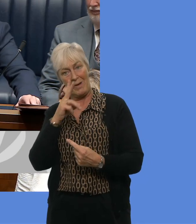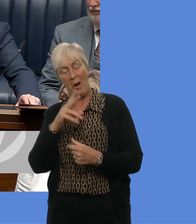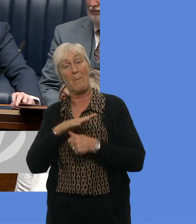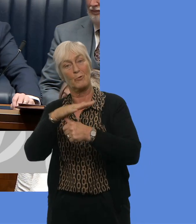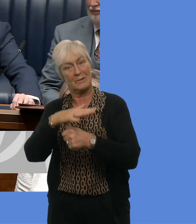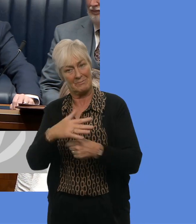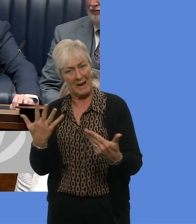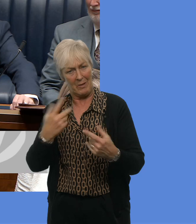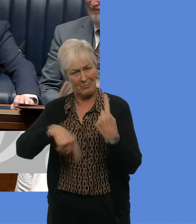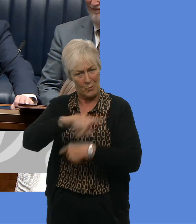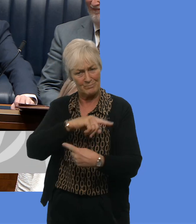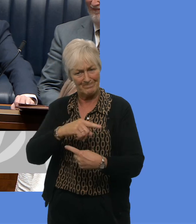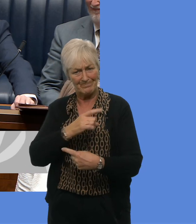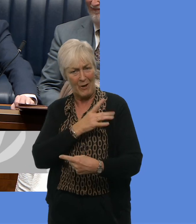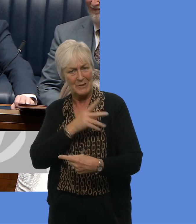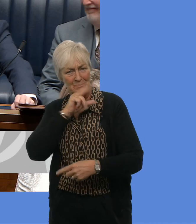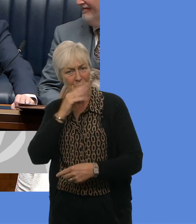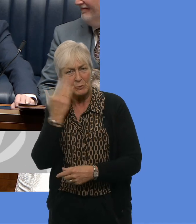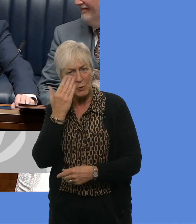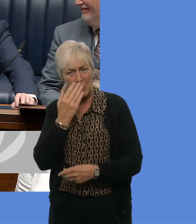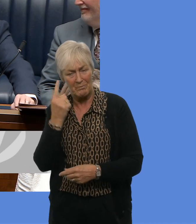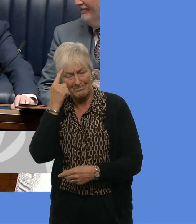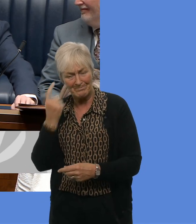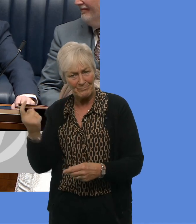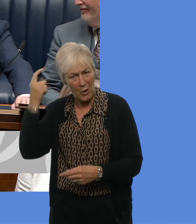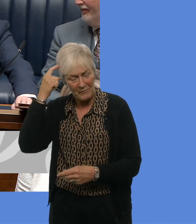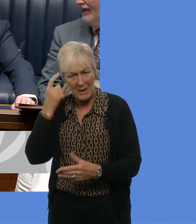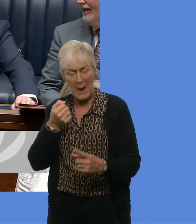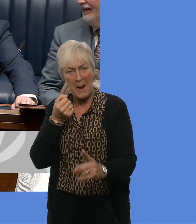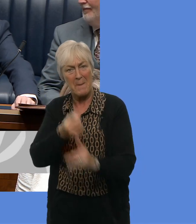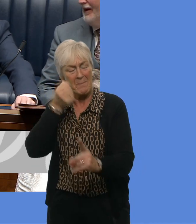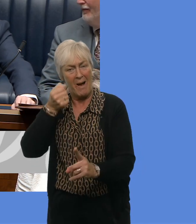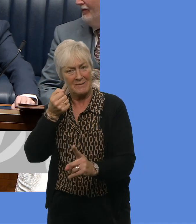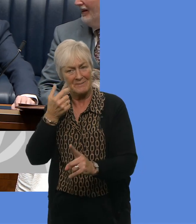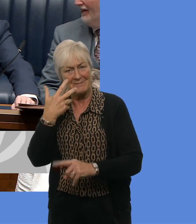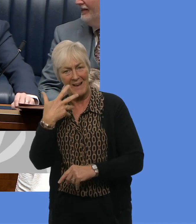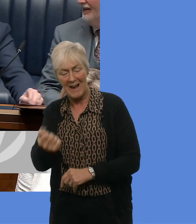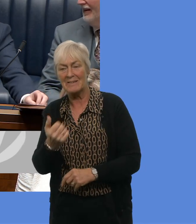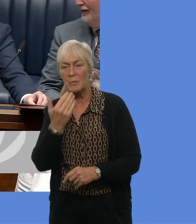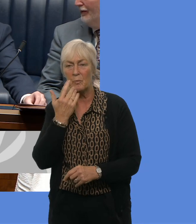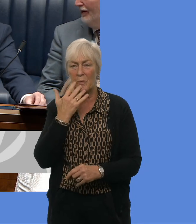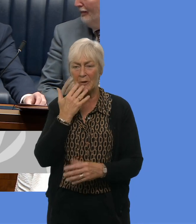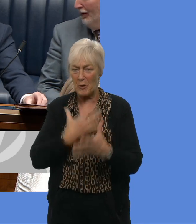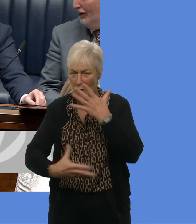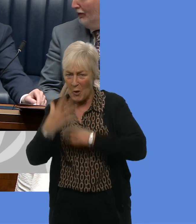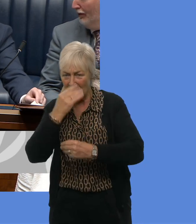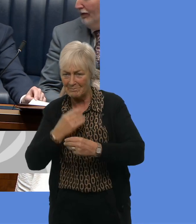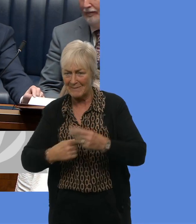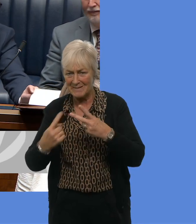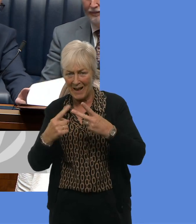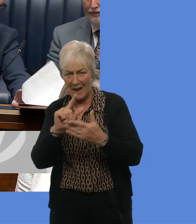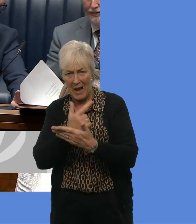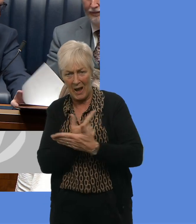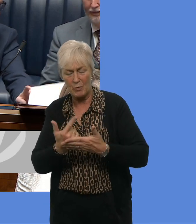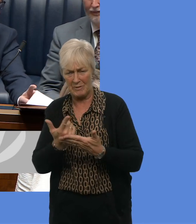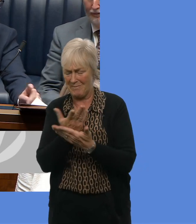medium schools. The cognitive impact that it has whenever it comes to learning another language, that has a